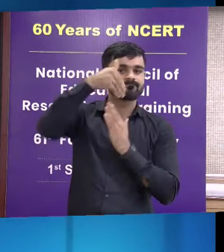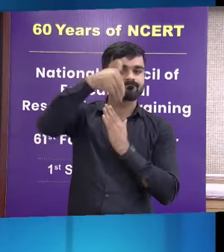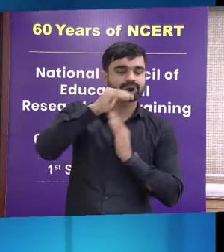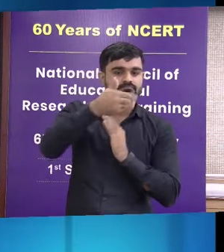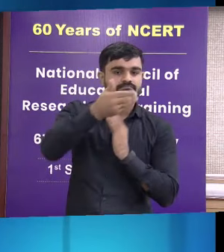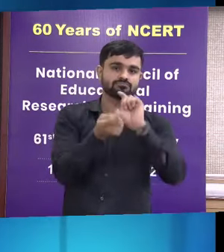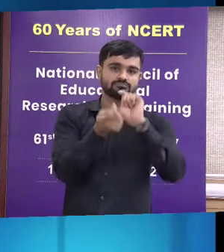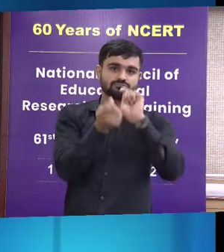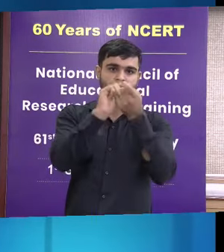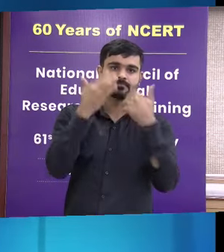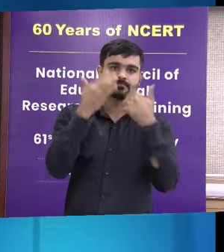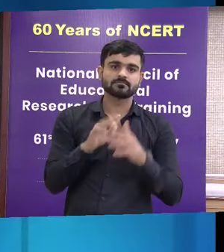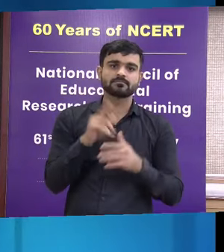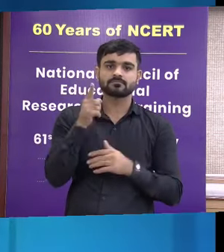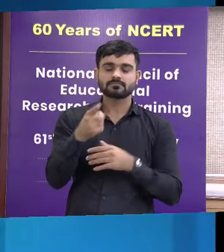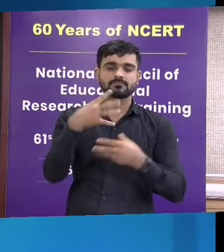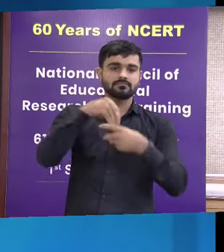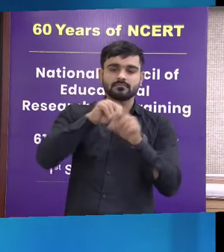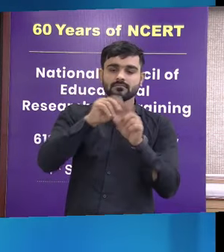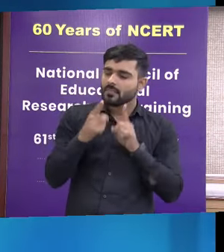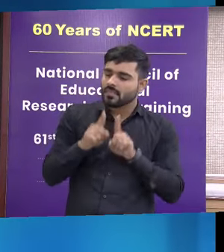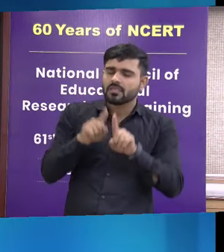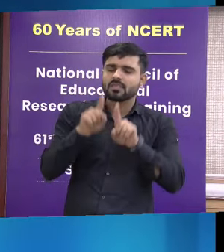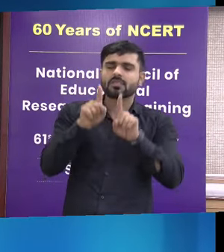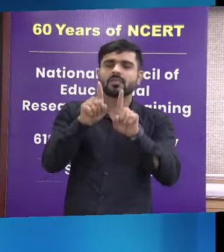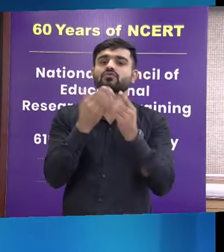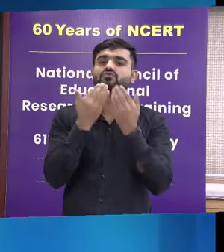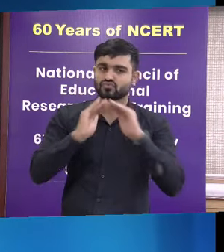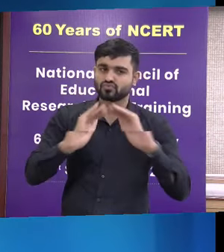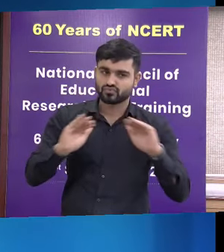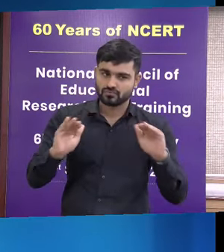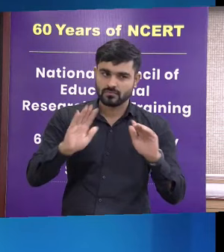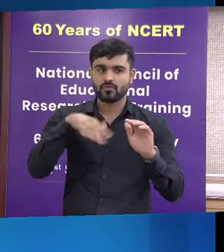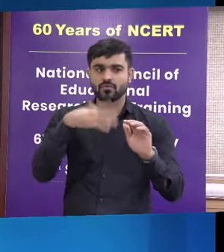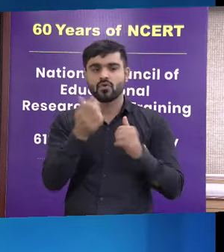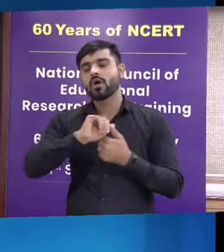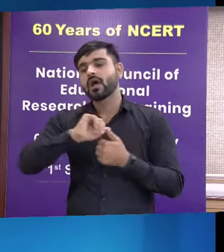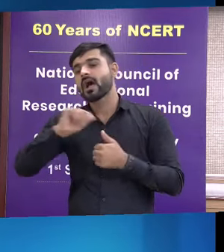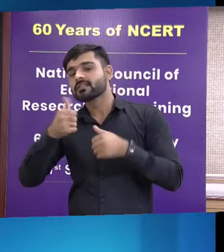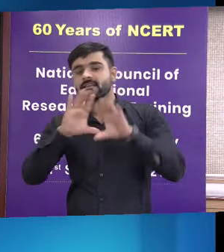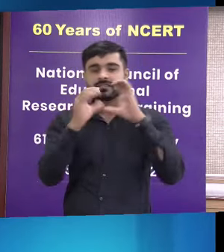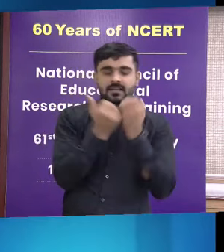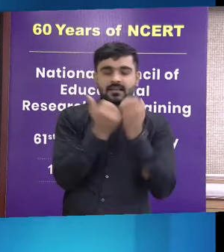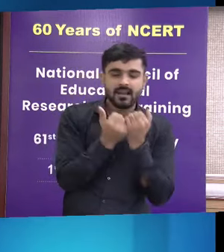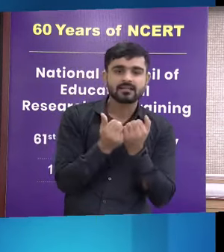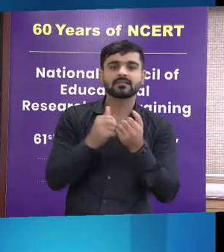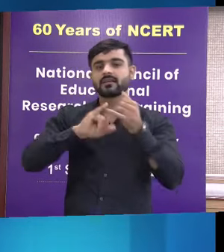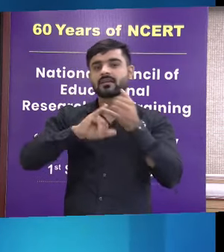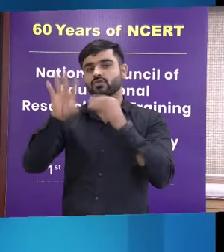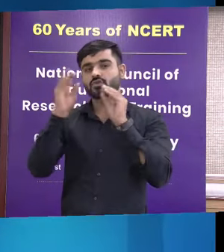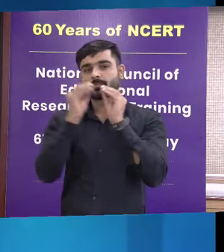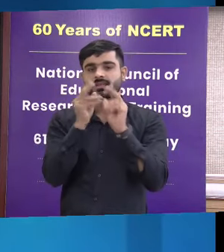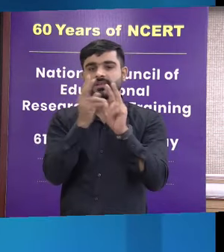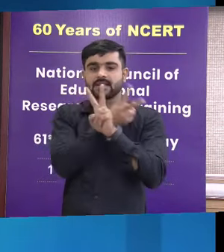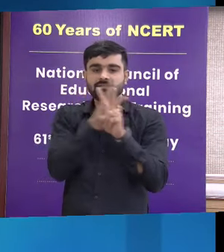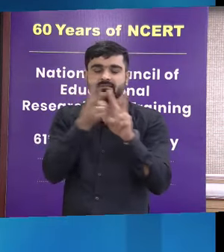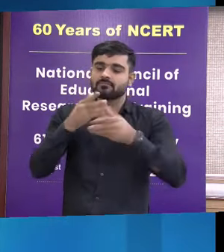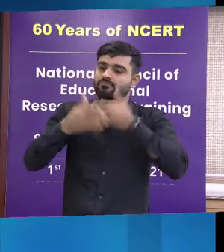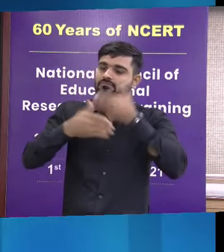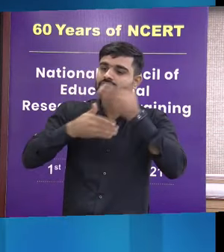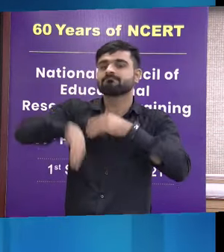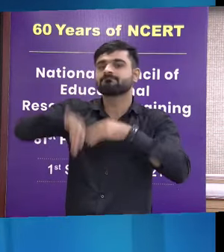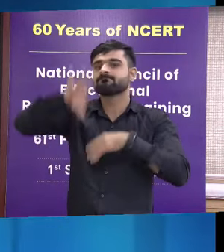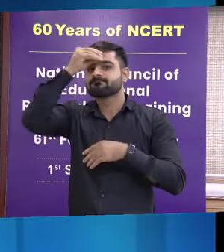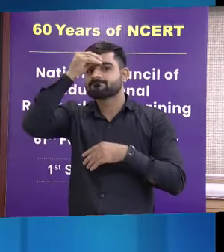a very great achievement for students, for all classes and subjects, so that their learning